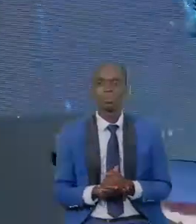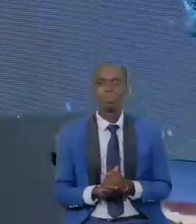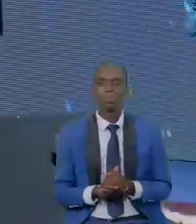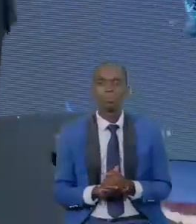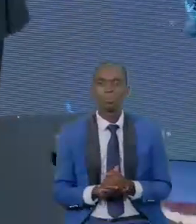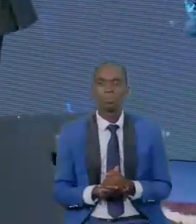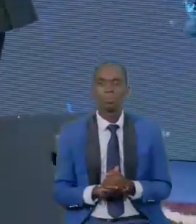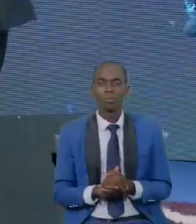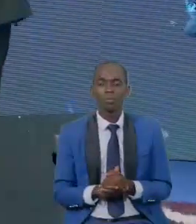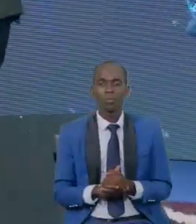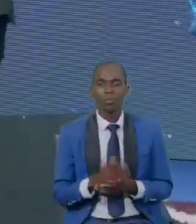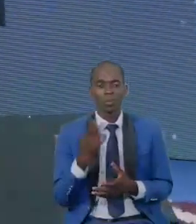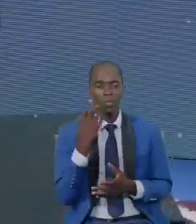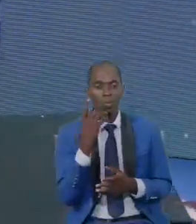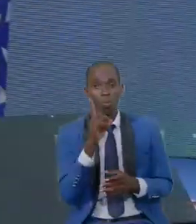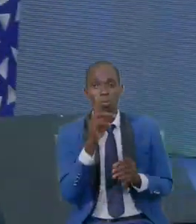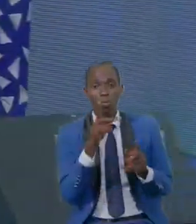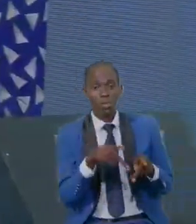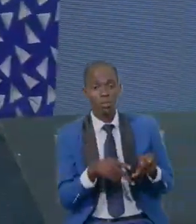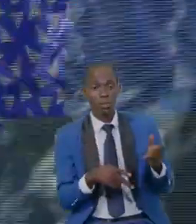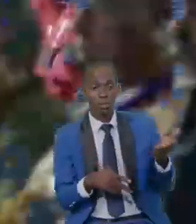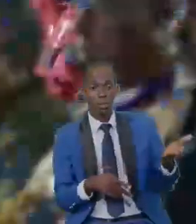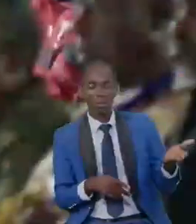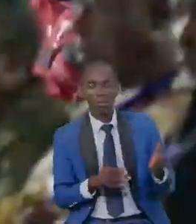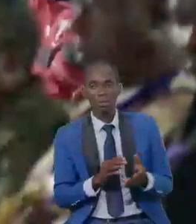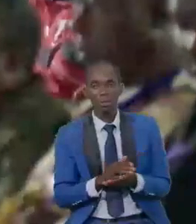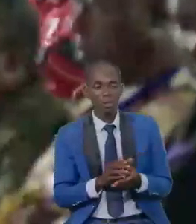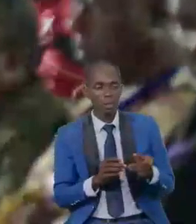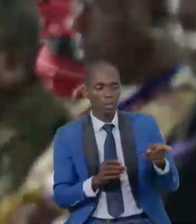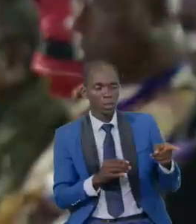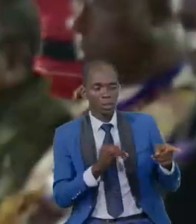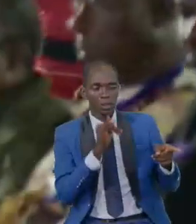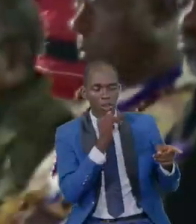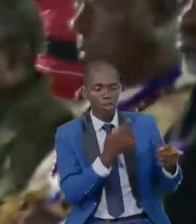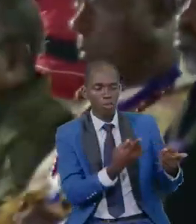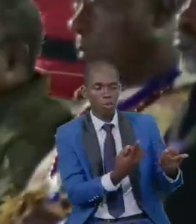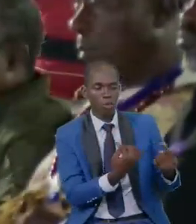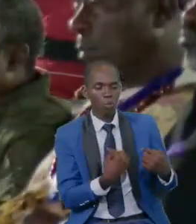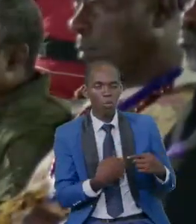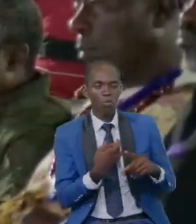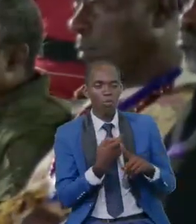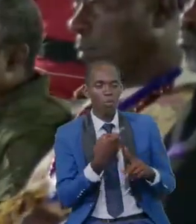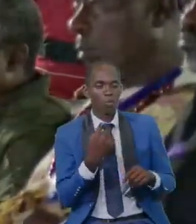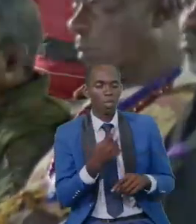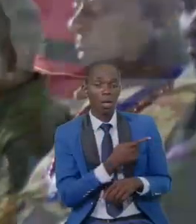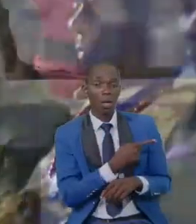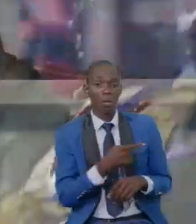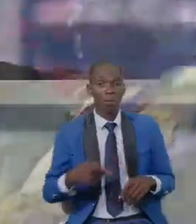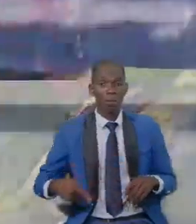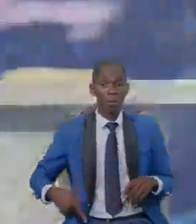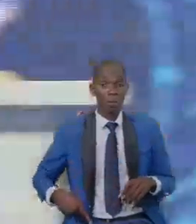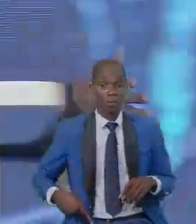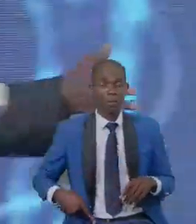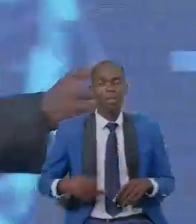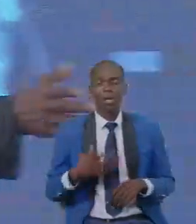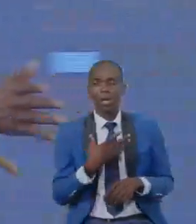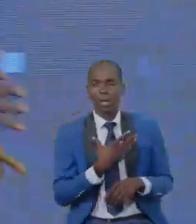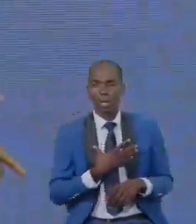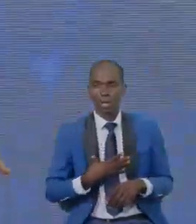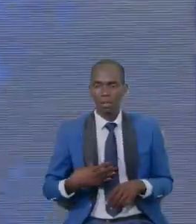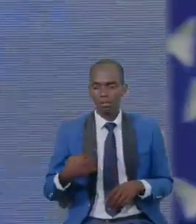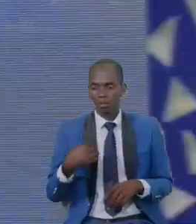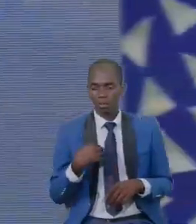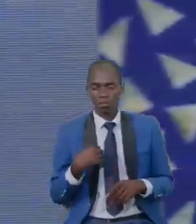Look at that person. It's coming out from the prince. And then I come his